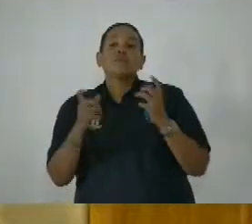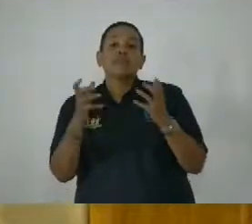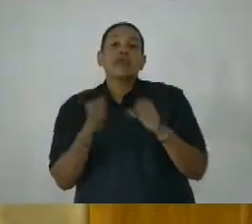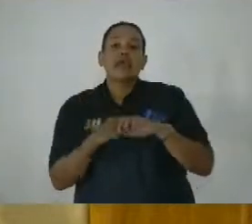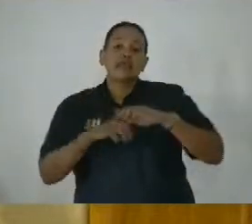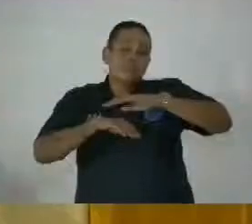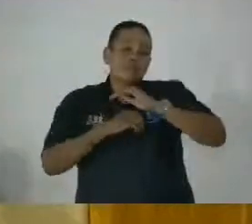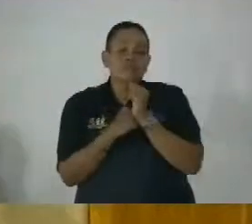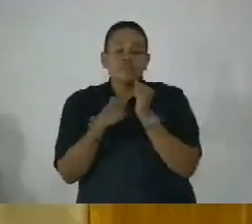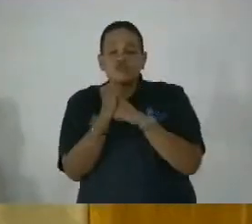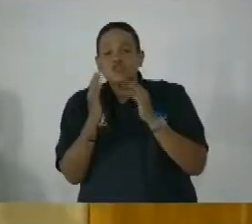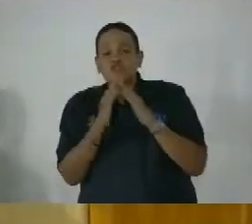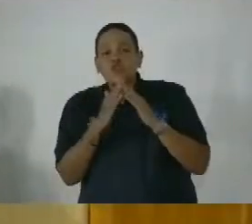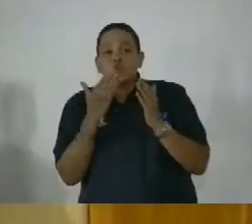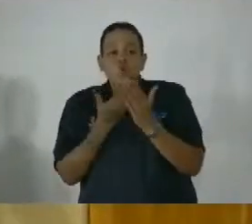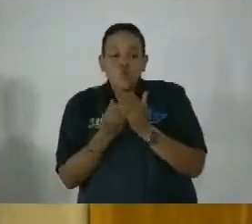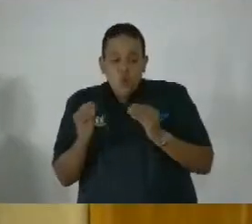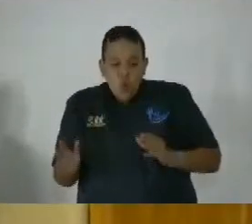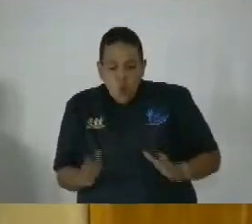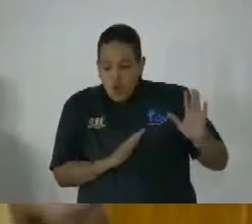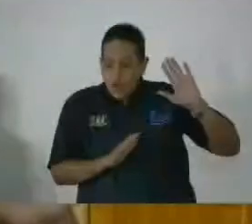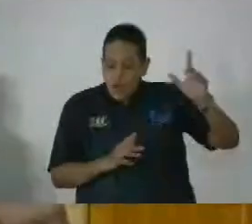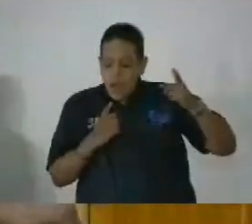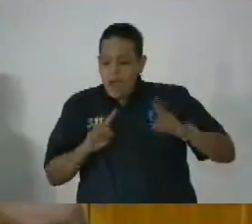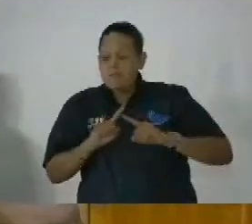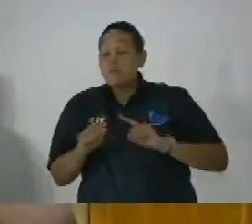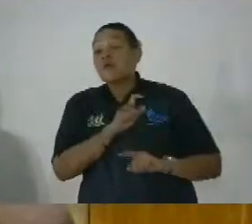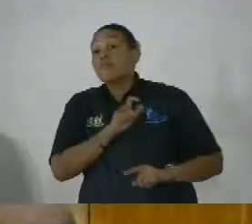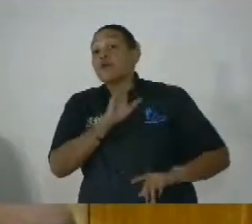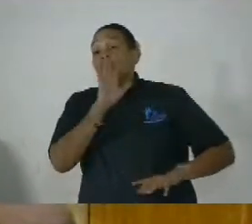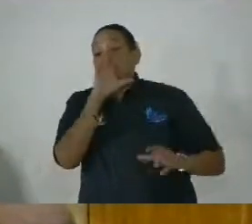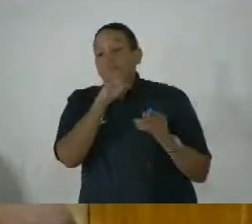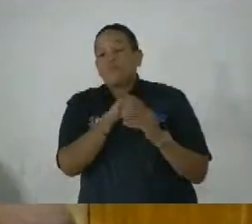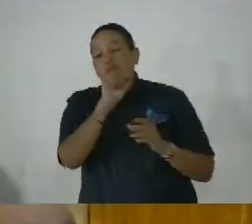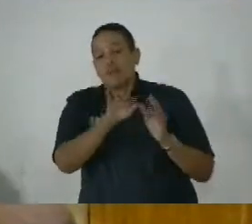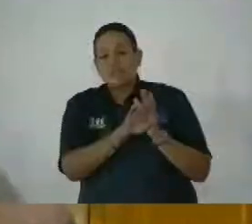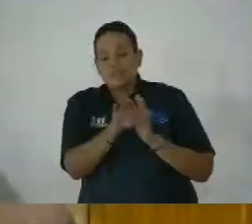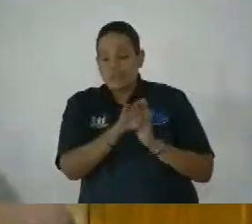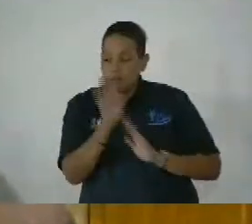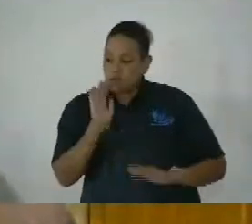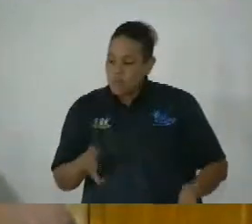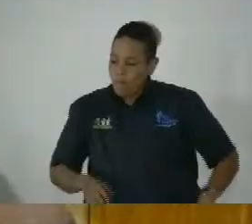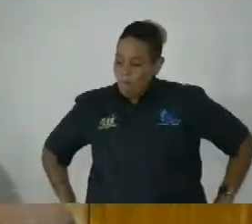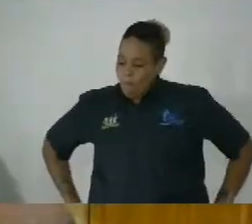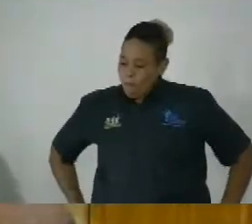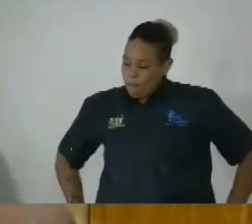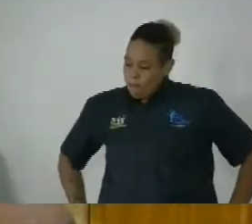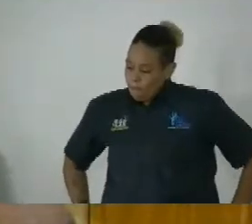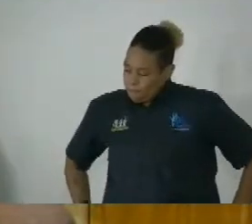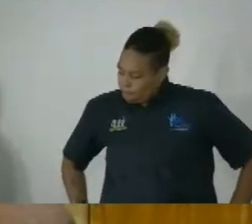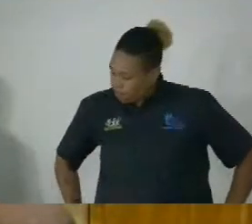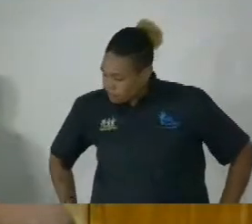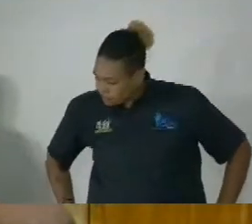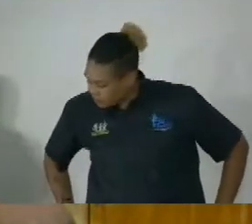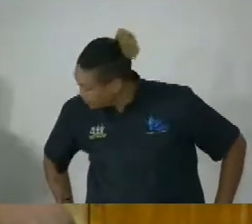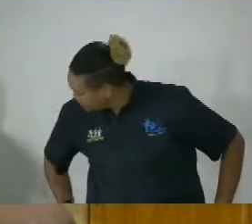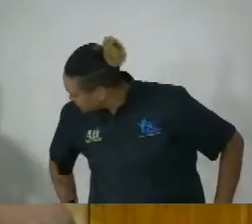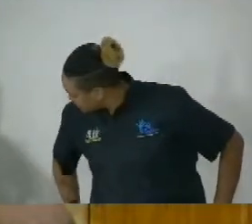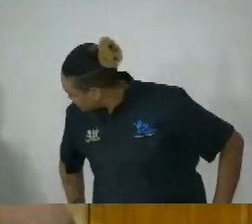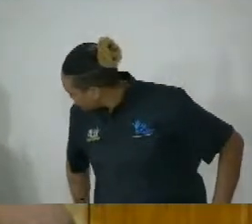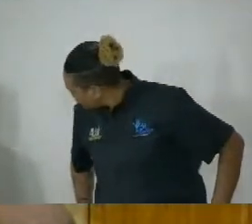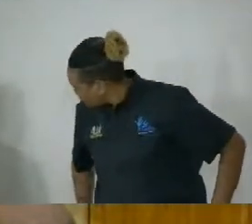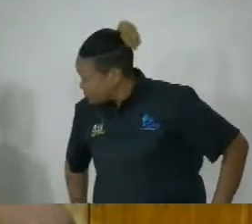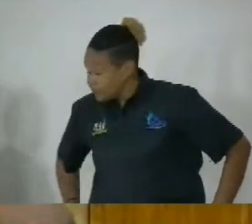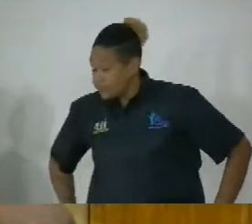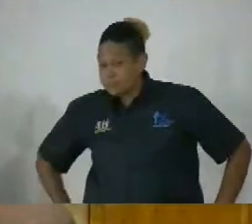basic infrastructure downtown in good order. But the police will be part of that development. In addition to that, the Westmoreland Development Headquarters at